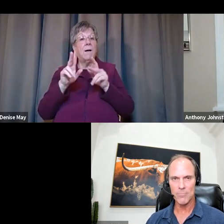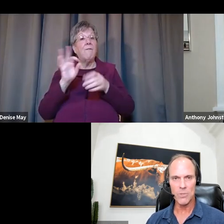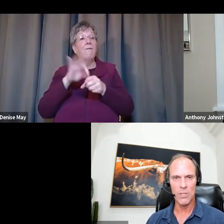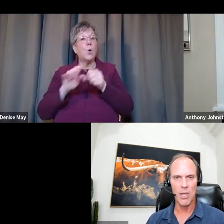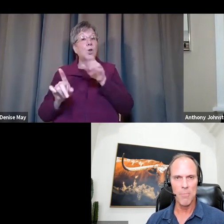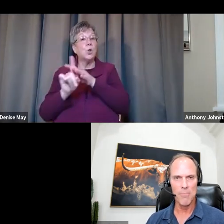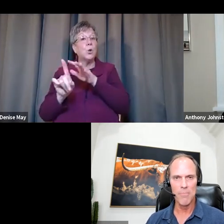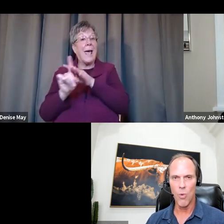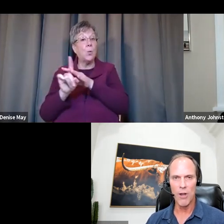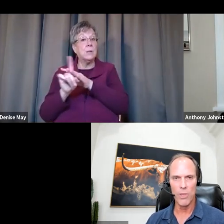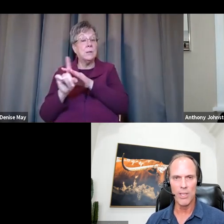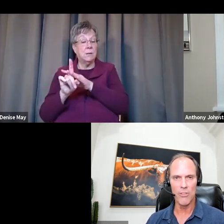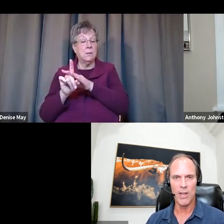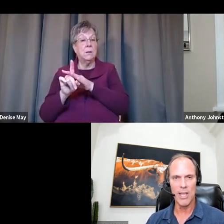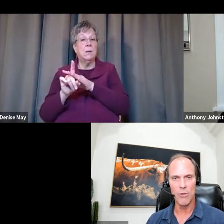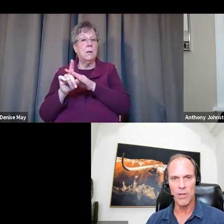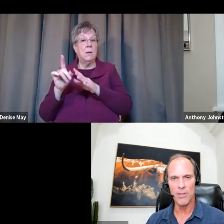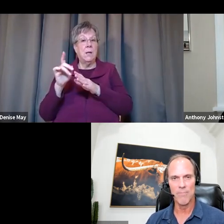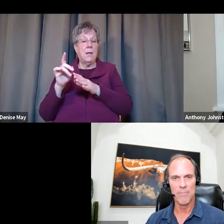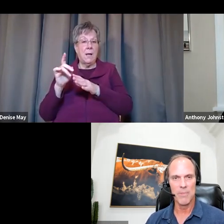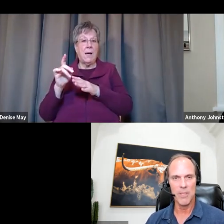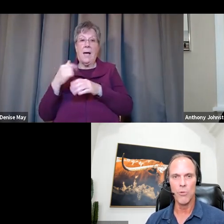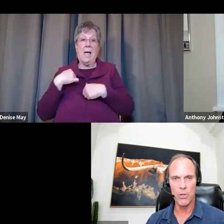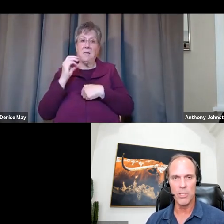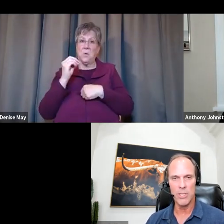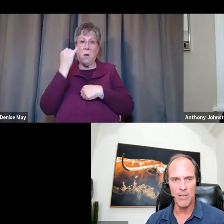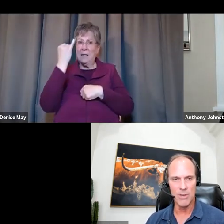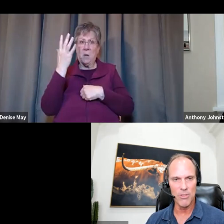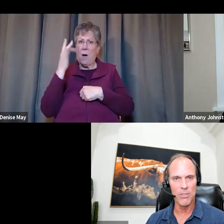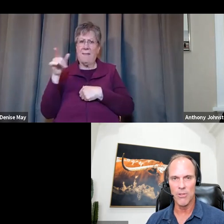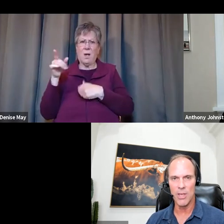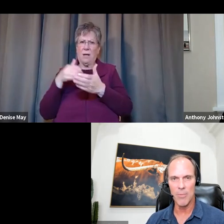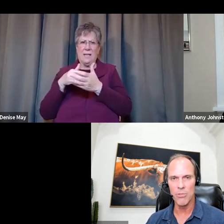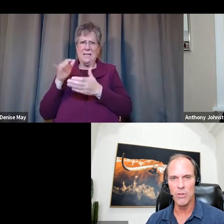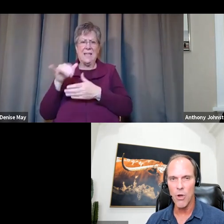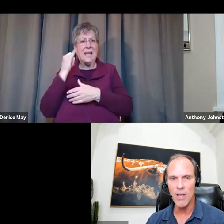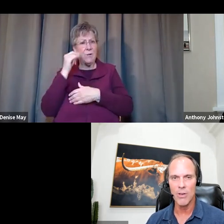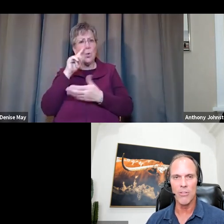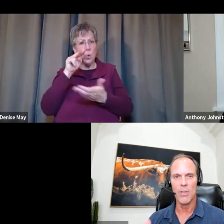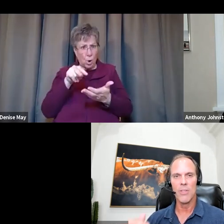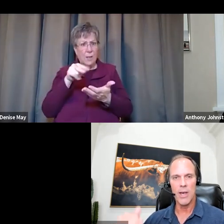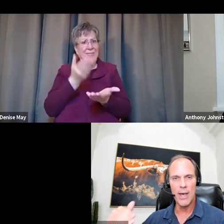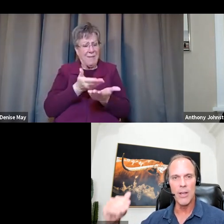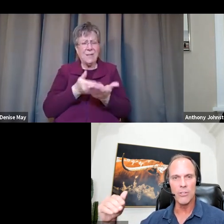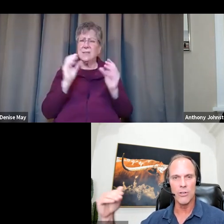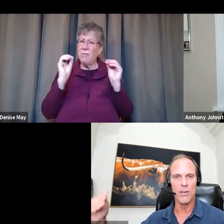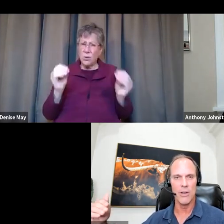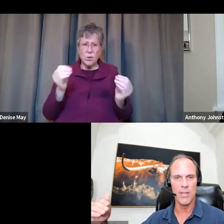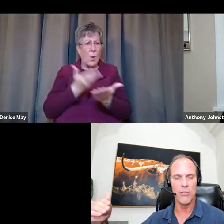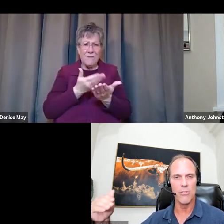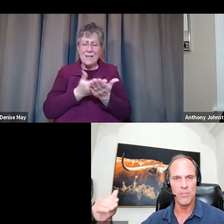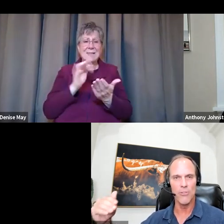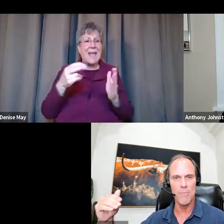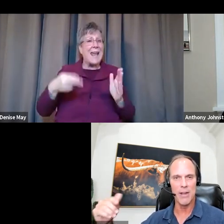turnout, why are we against it? I have no idea. If you look at the evidence, there is absolutely no evidence that higher